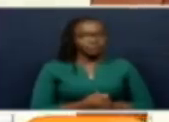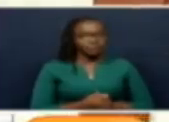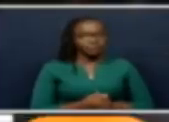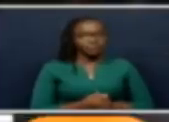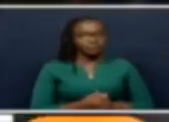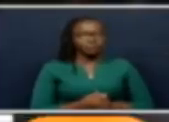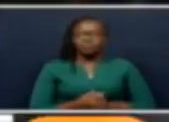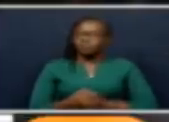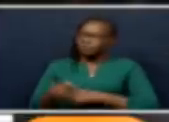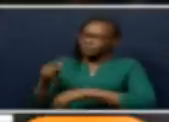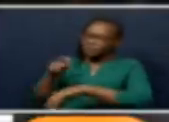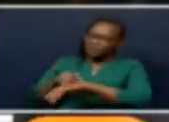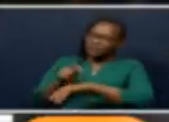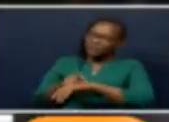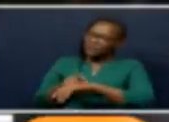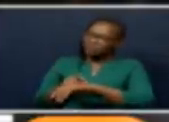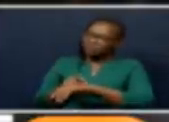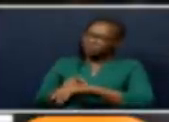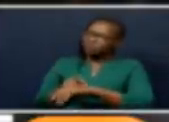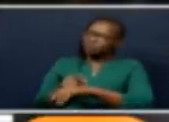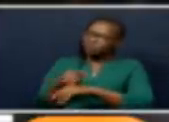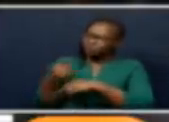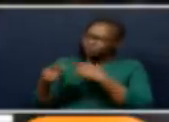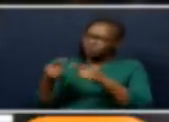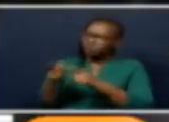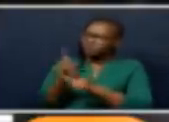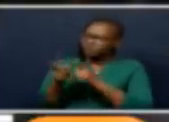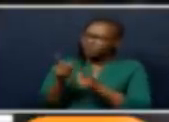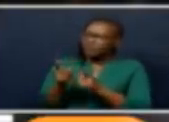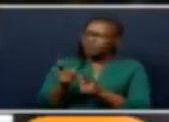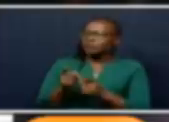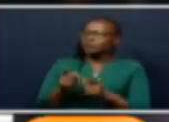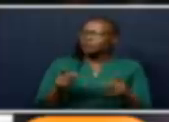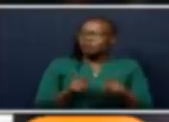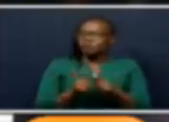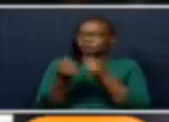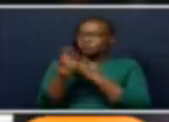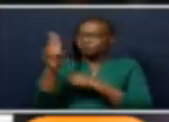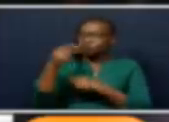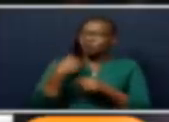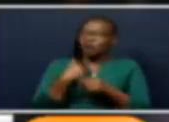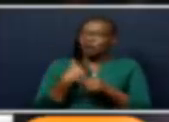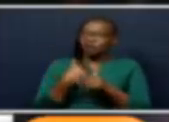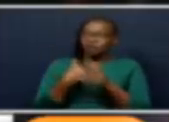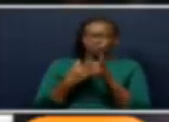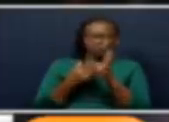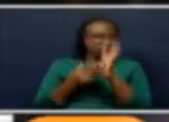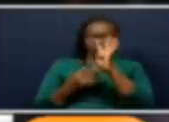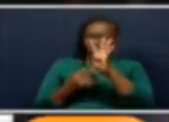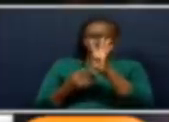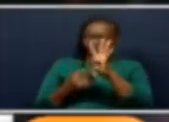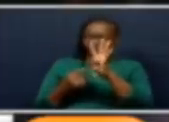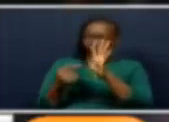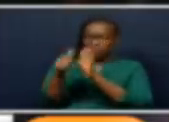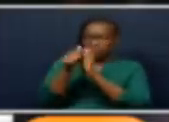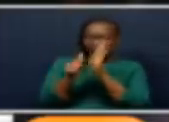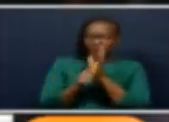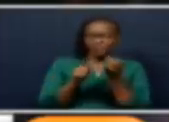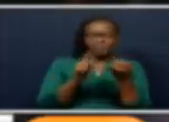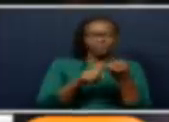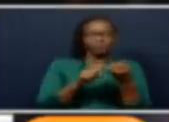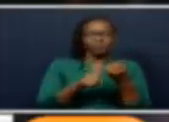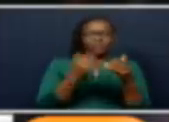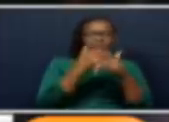Time is ticking. Absolutely, the time is and ticking. And he's got these four pillars he talks about. Yeah. Right? Yeah. Namely, infrastructure, uh-huh. education,